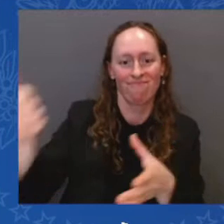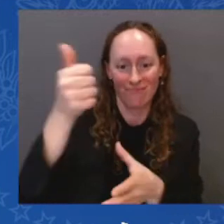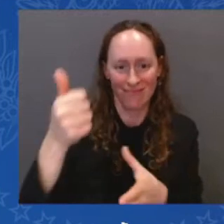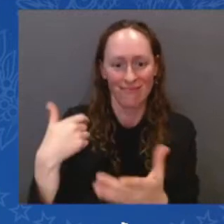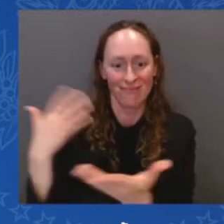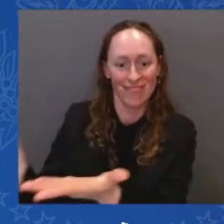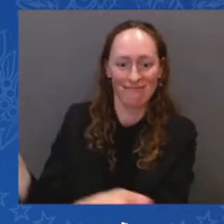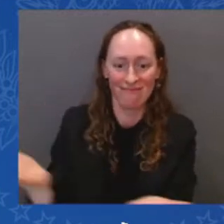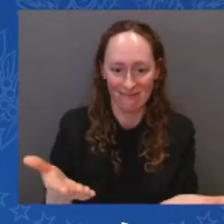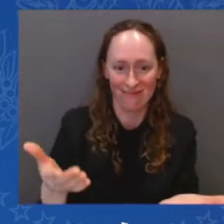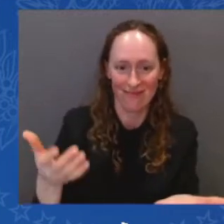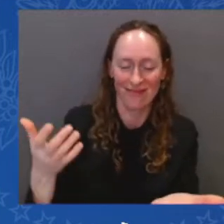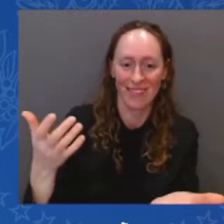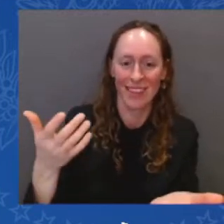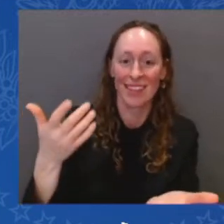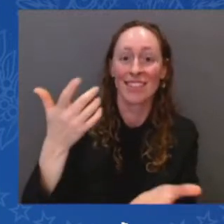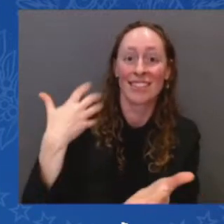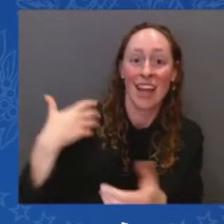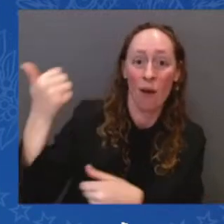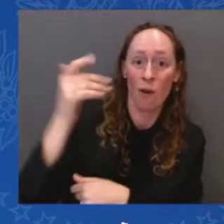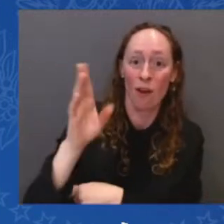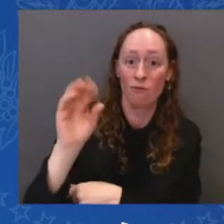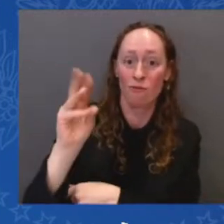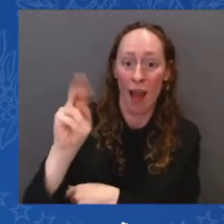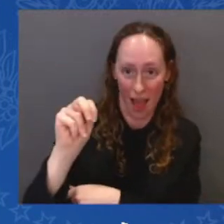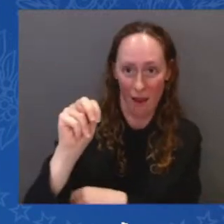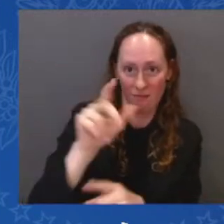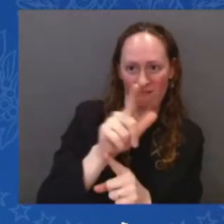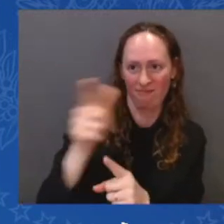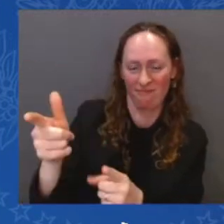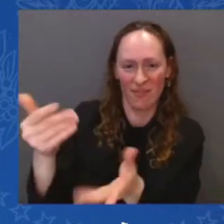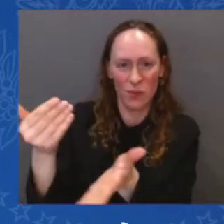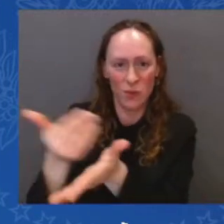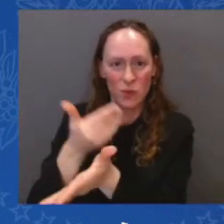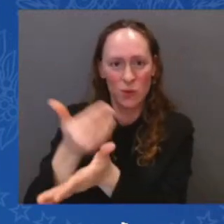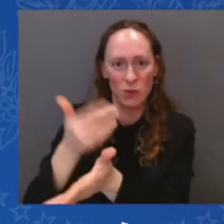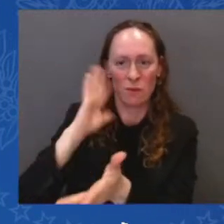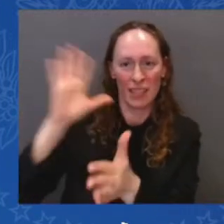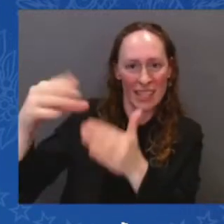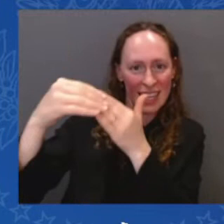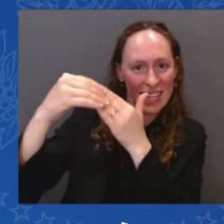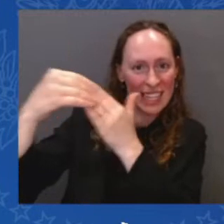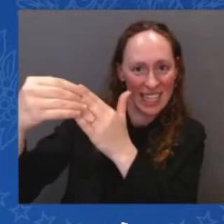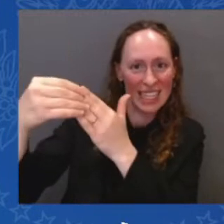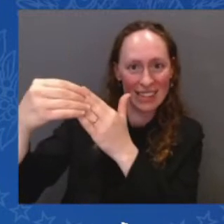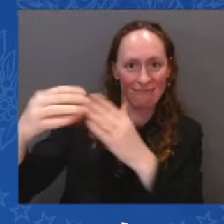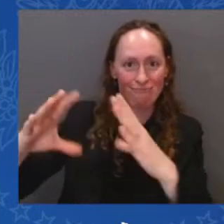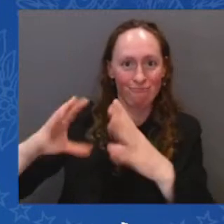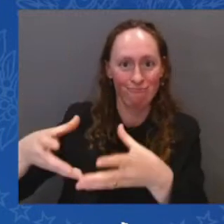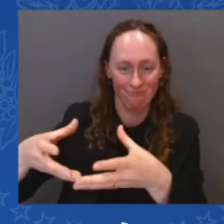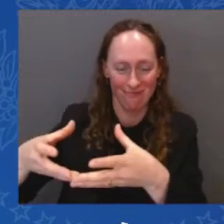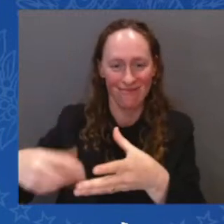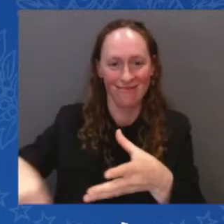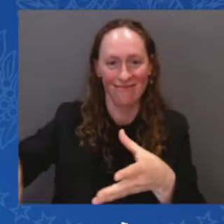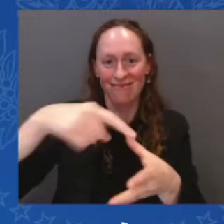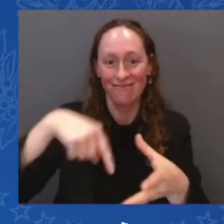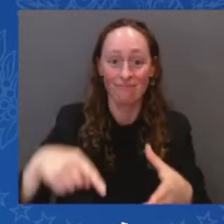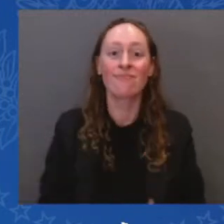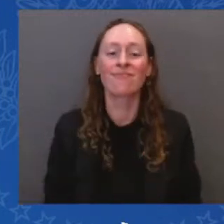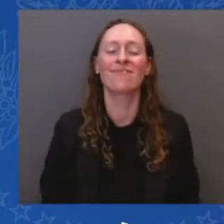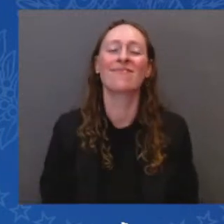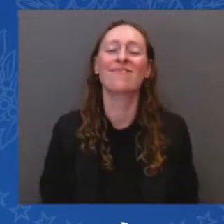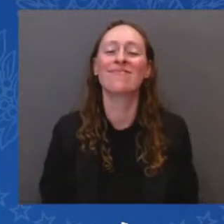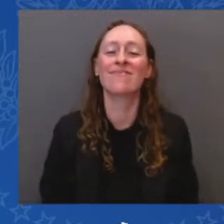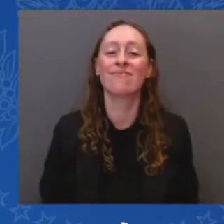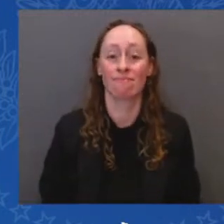Now, the service members on the field today represent our joint force, the troops who General Milley led with such